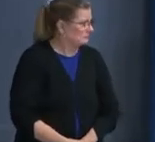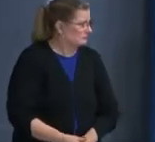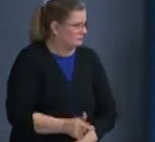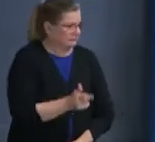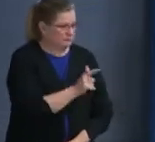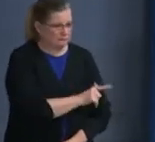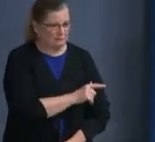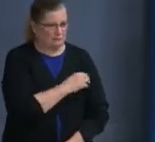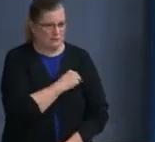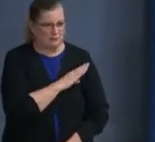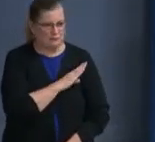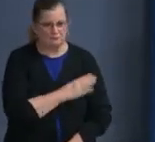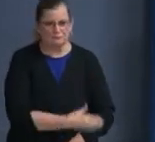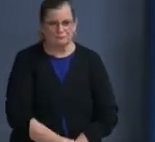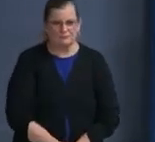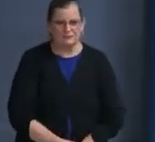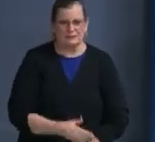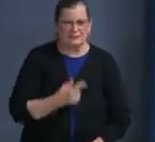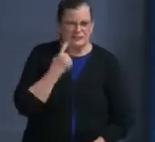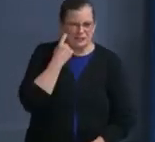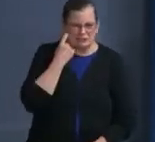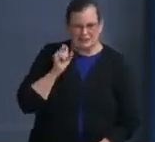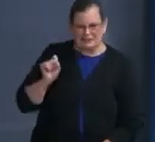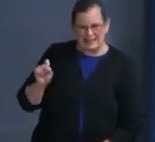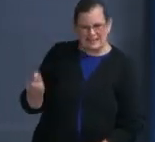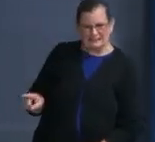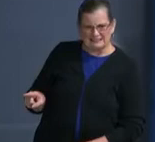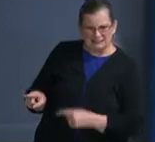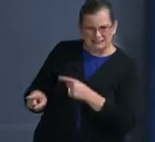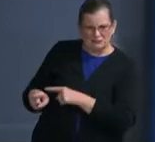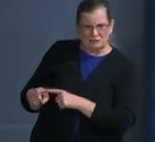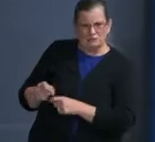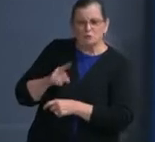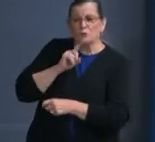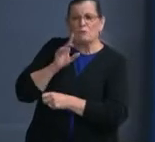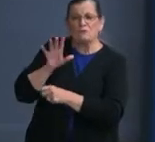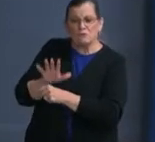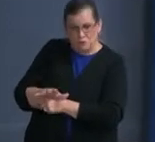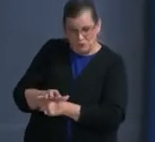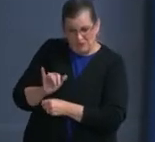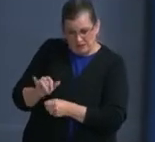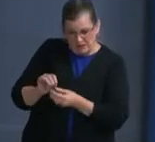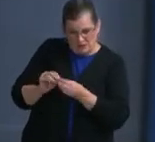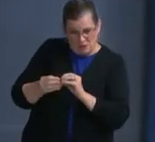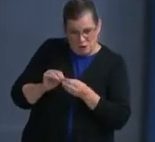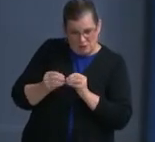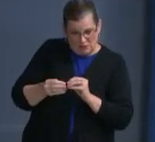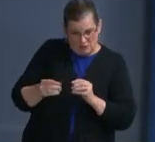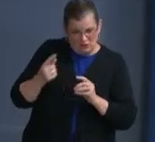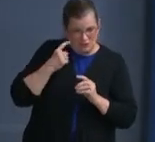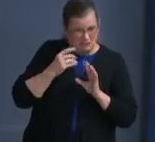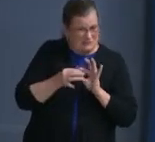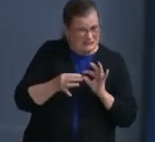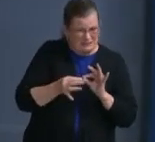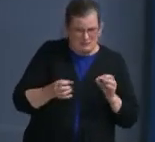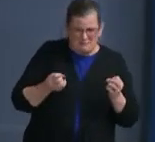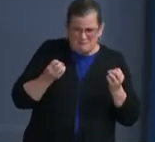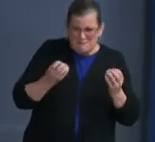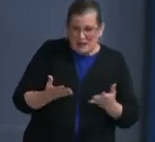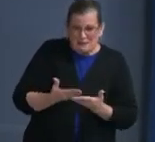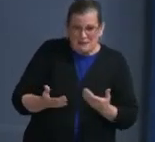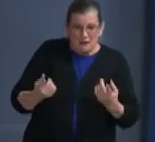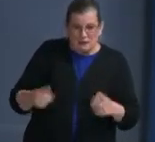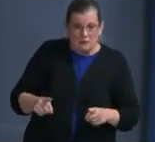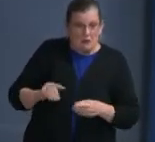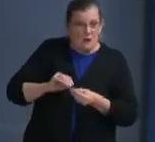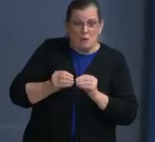I just asked Dr. Ness to confirm that, because the number, she mentioned a number of things, but the number we